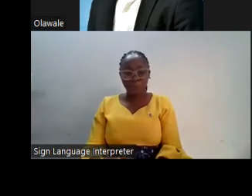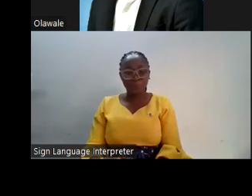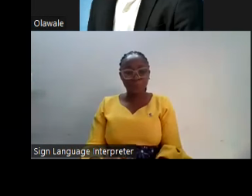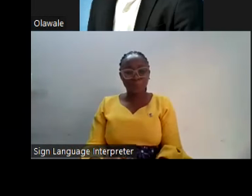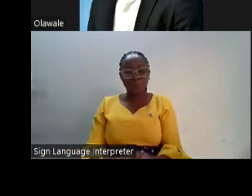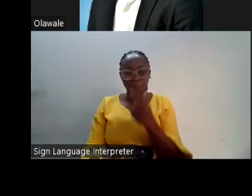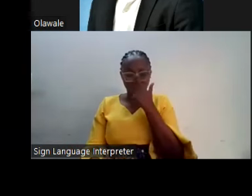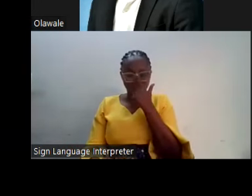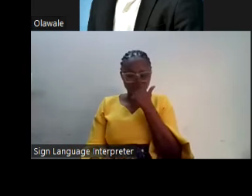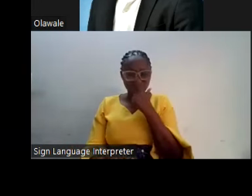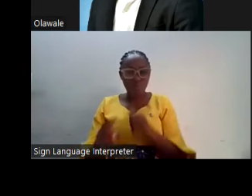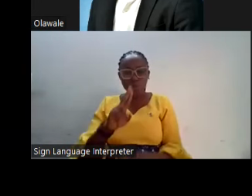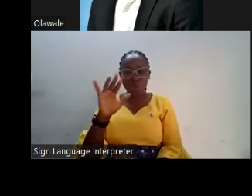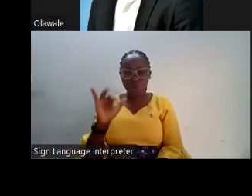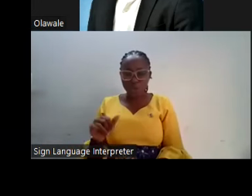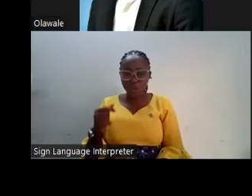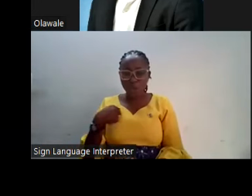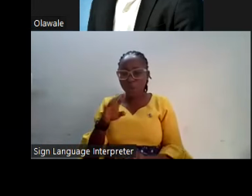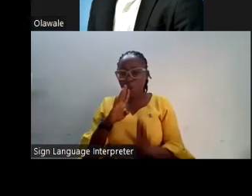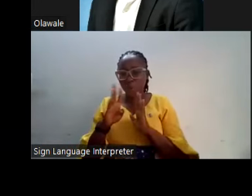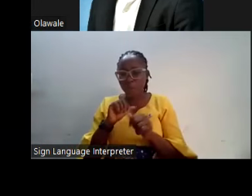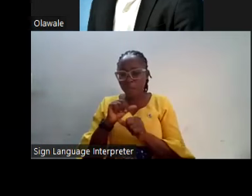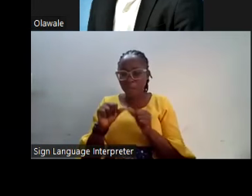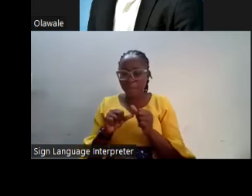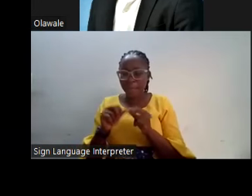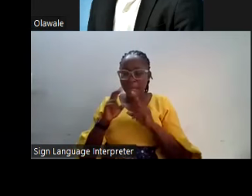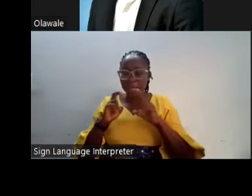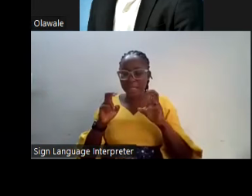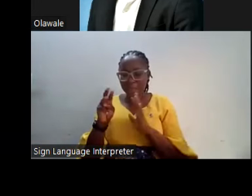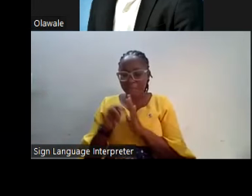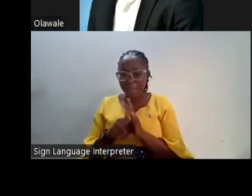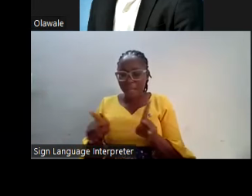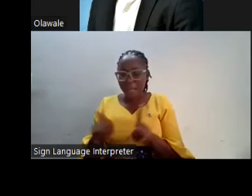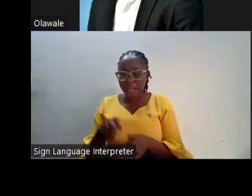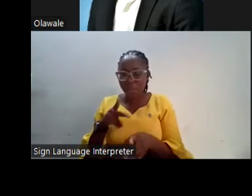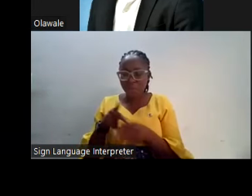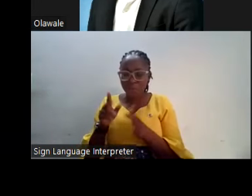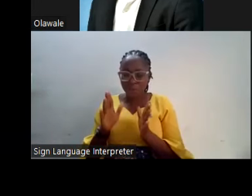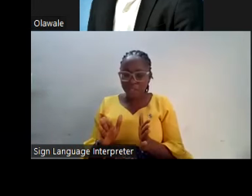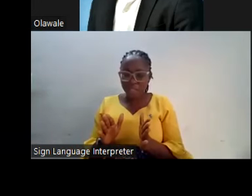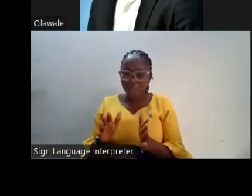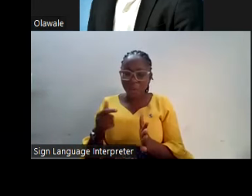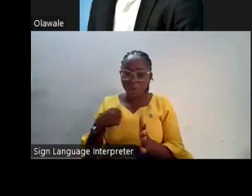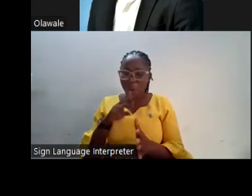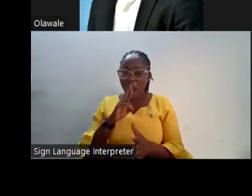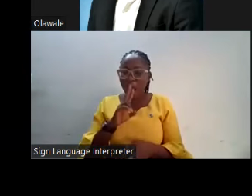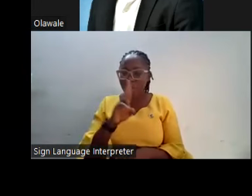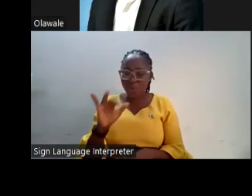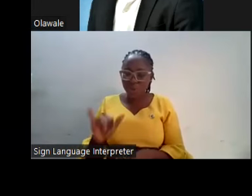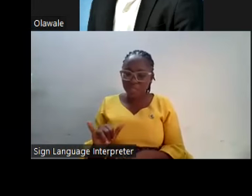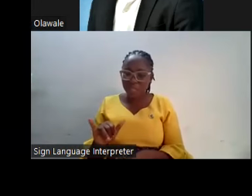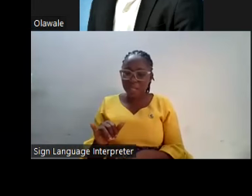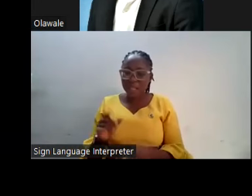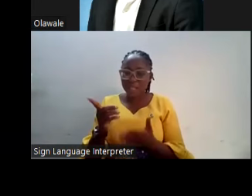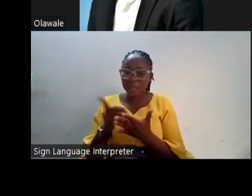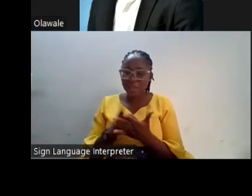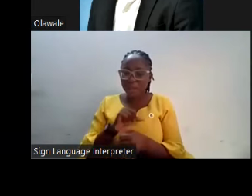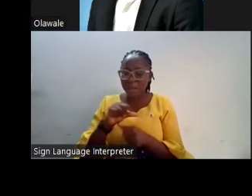so usually we talk about assessments when we, as professionals, we are usually talking about